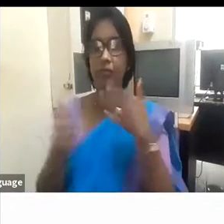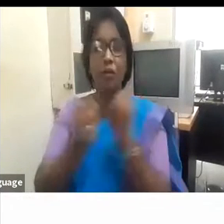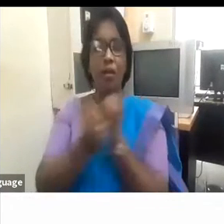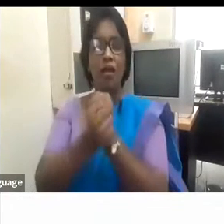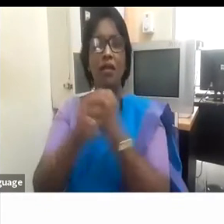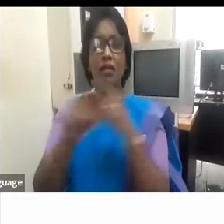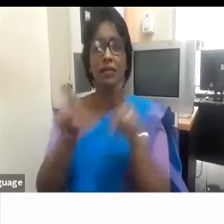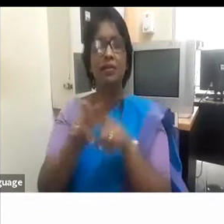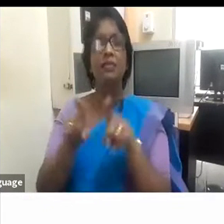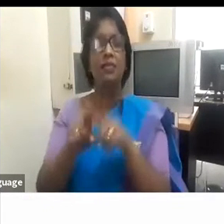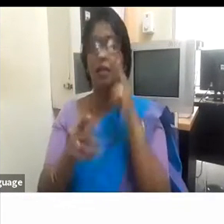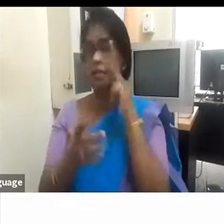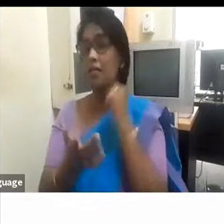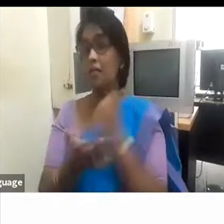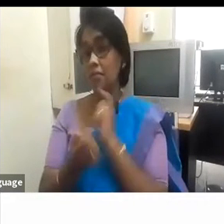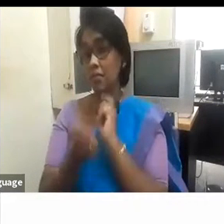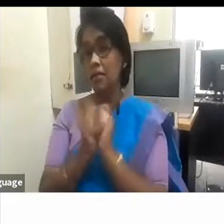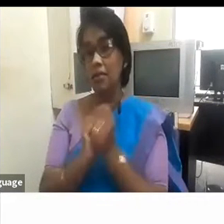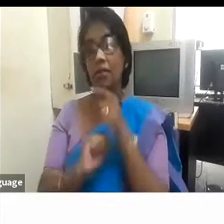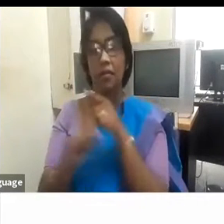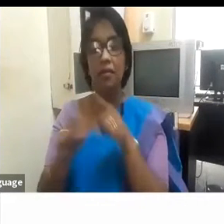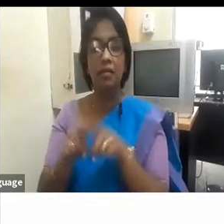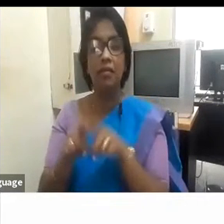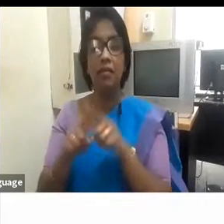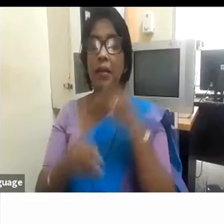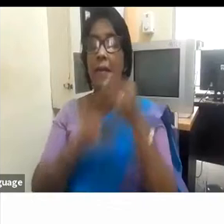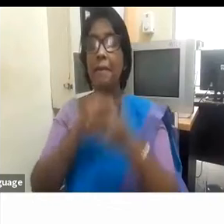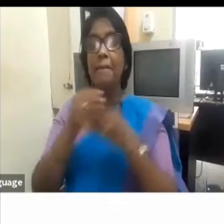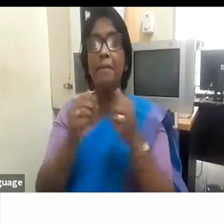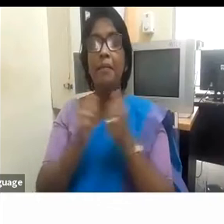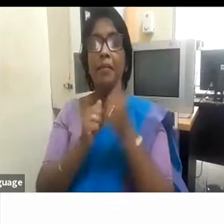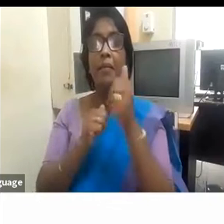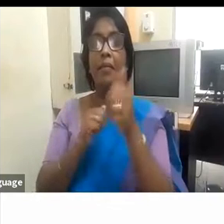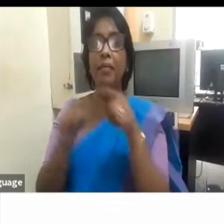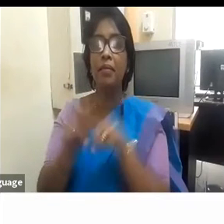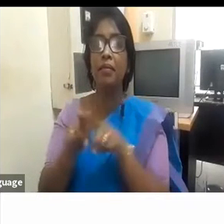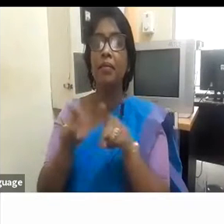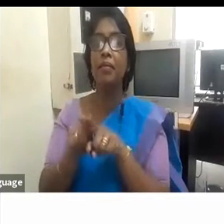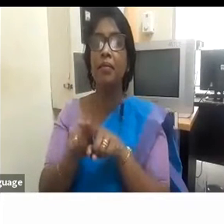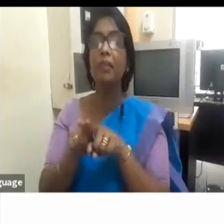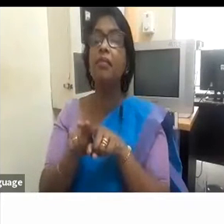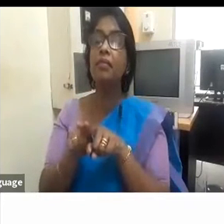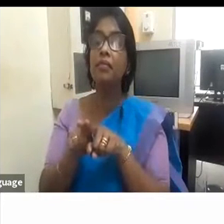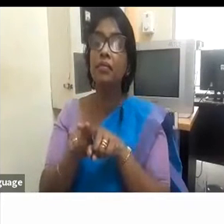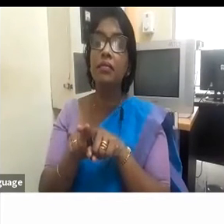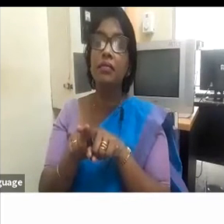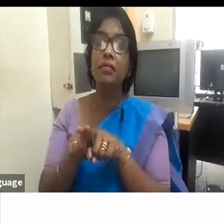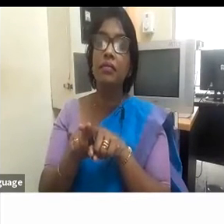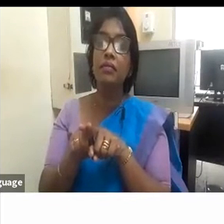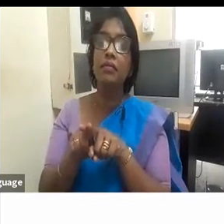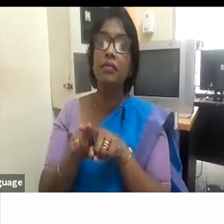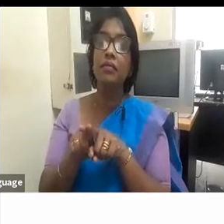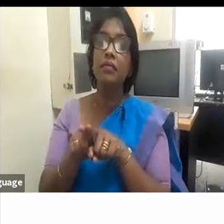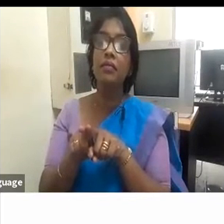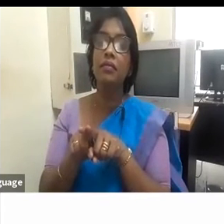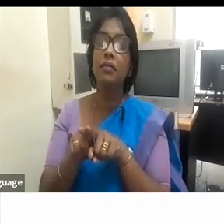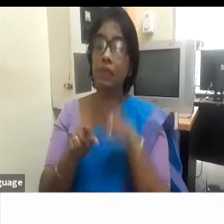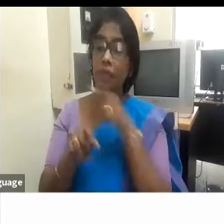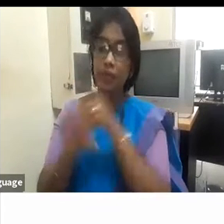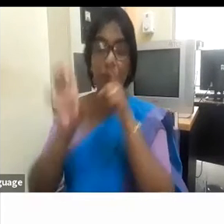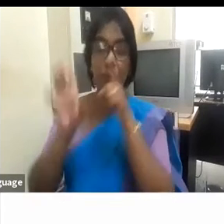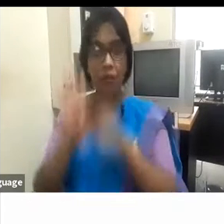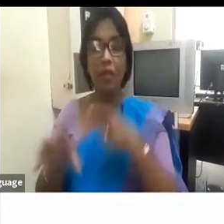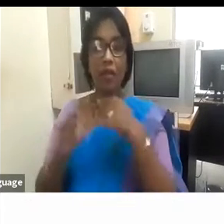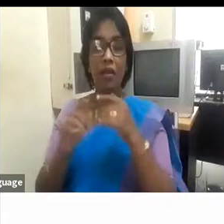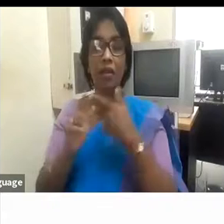for the industry, every association, every body, even associations like institutions like us, is to look at that